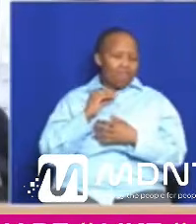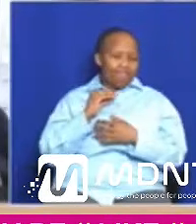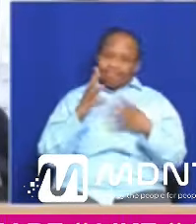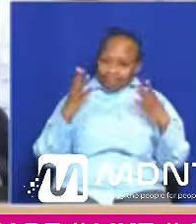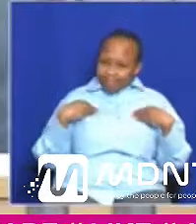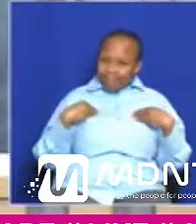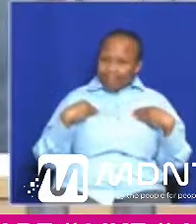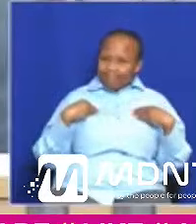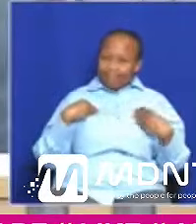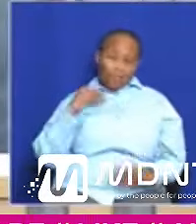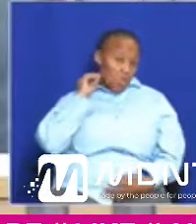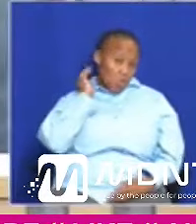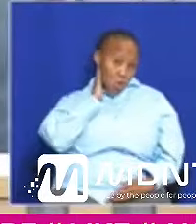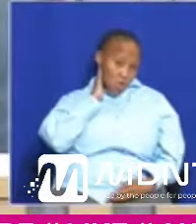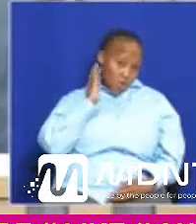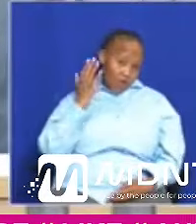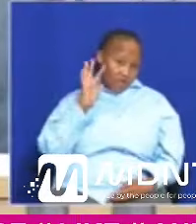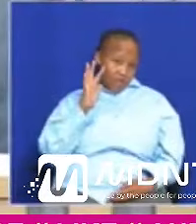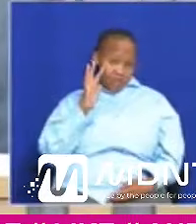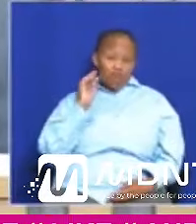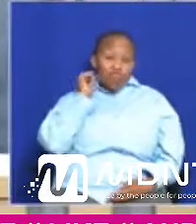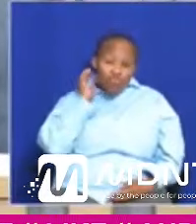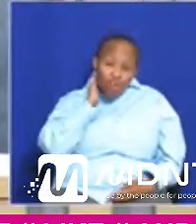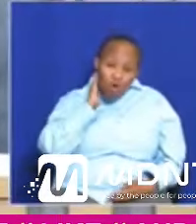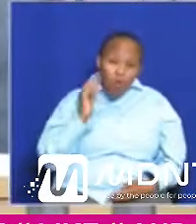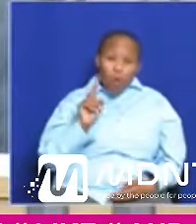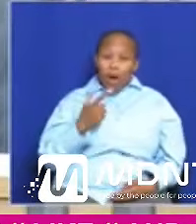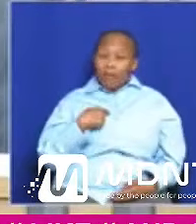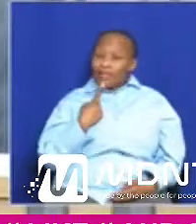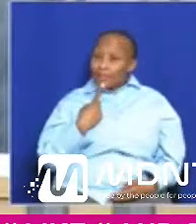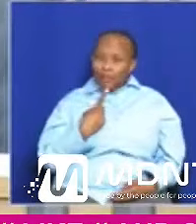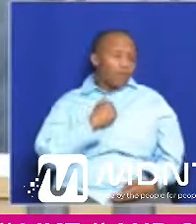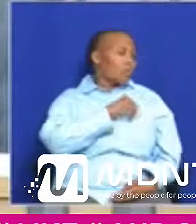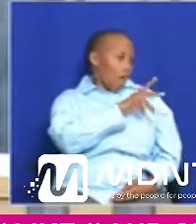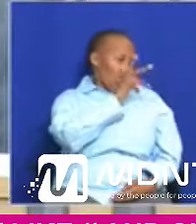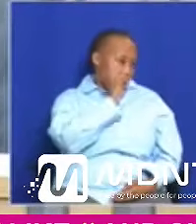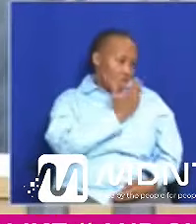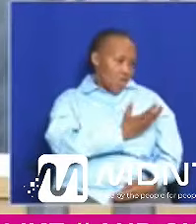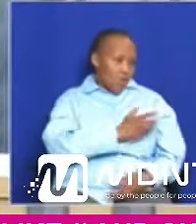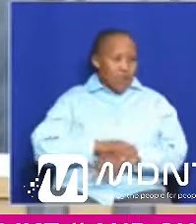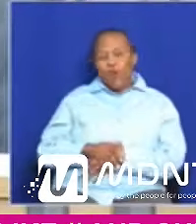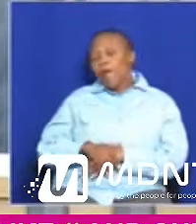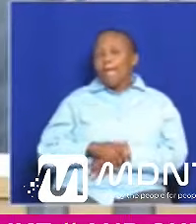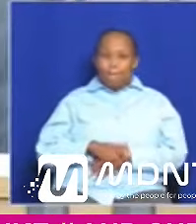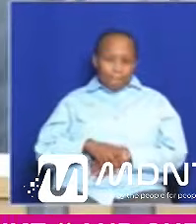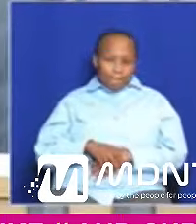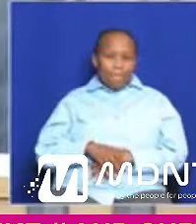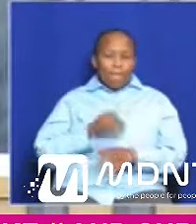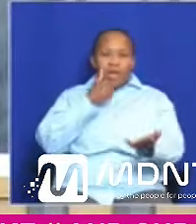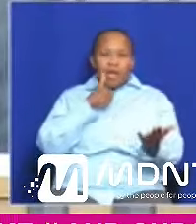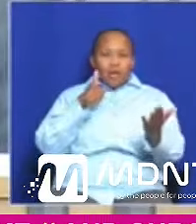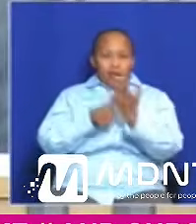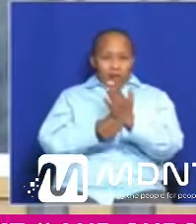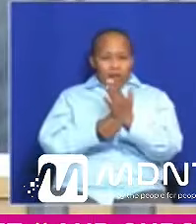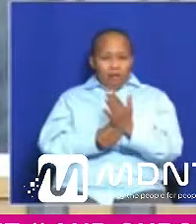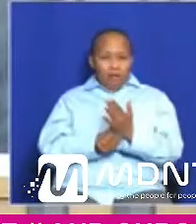Well, you note what I say to you. I hear you. Thank you. Now, this particular letter, it's